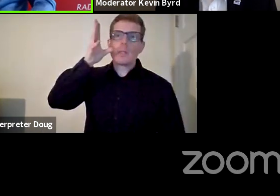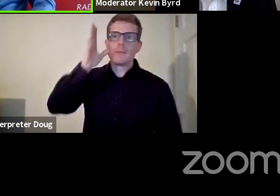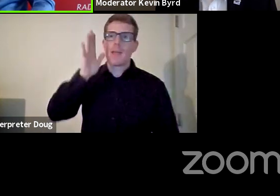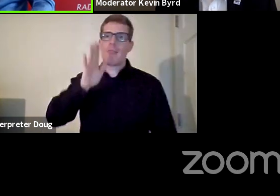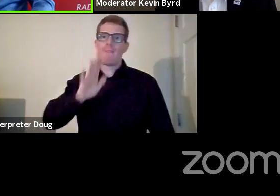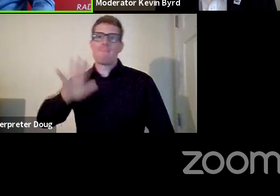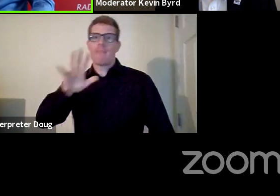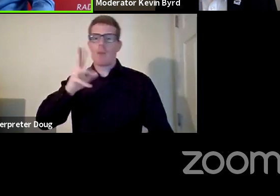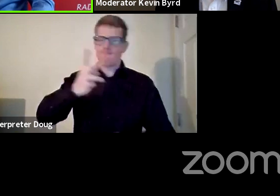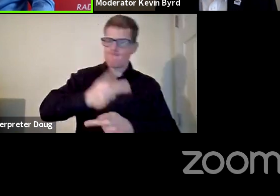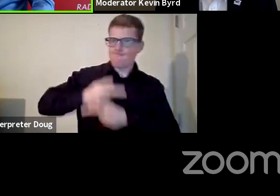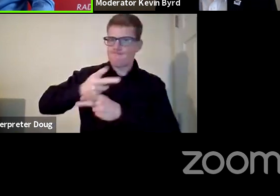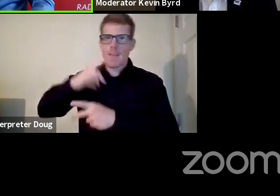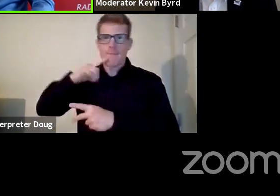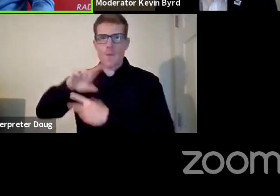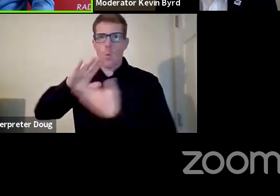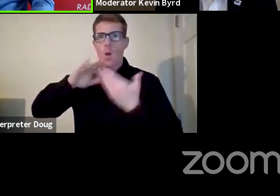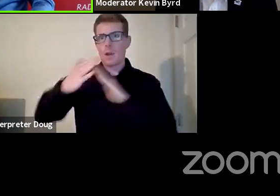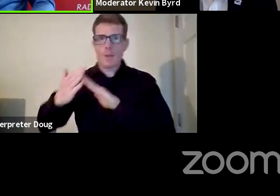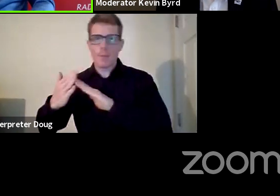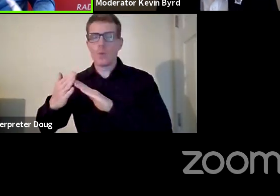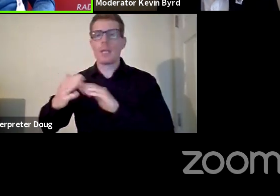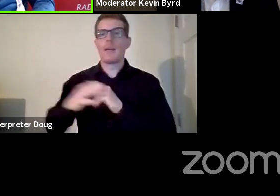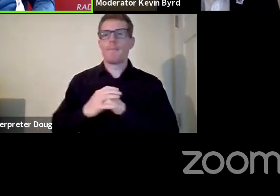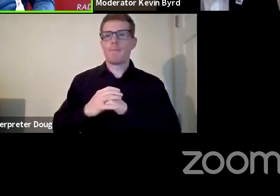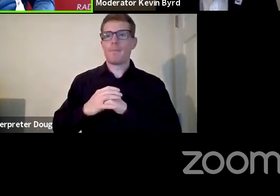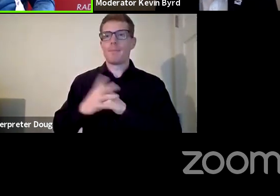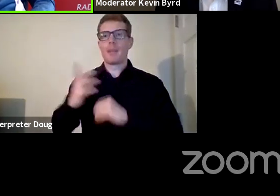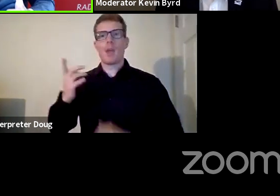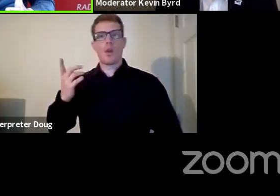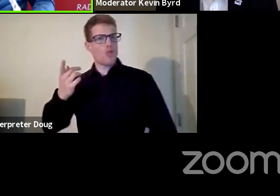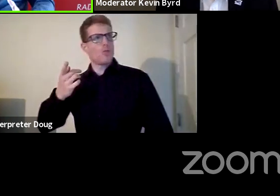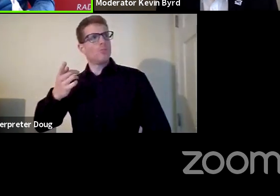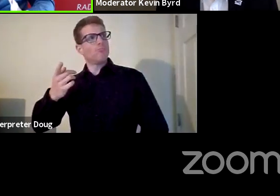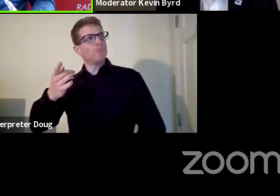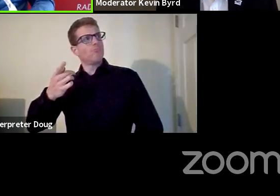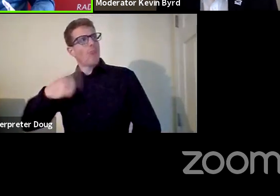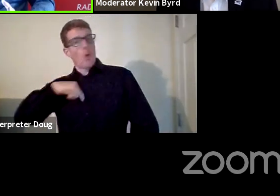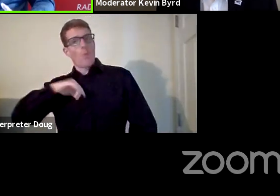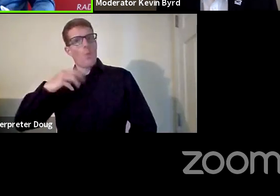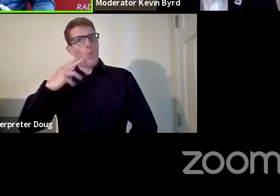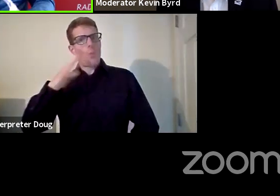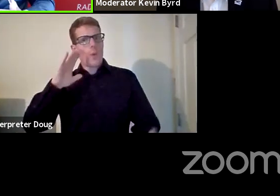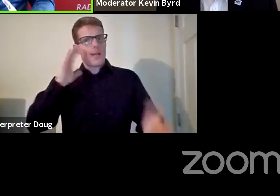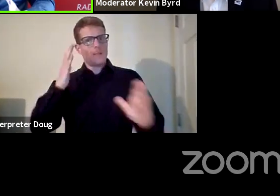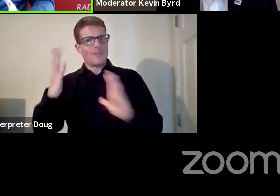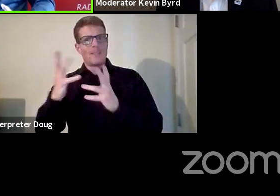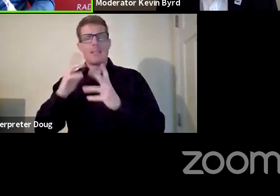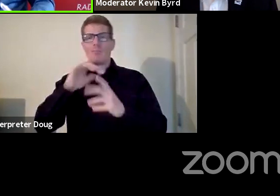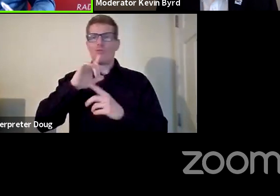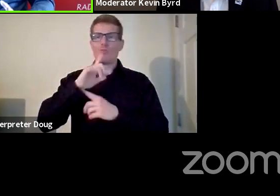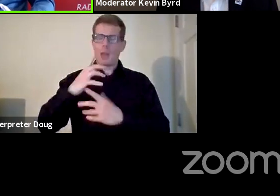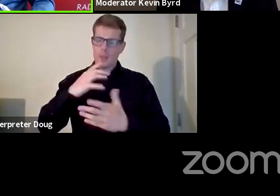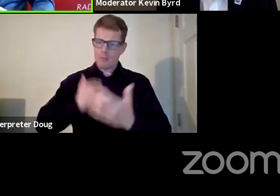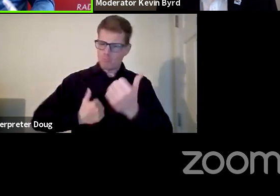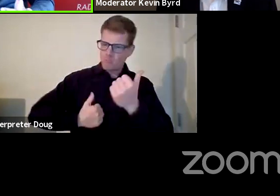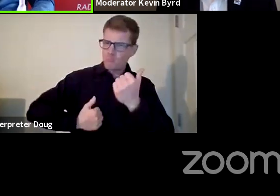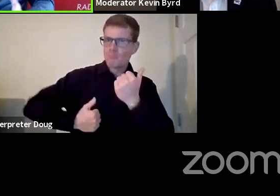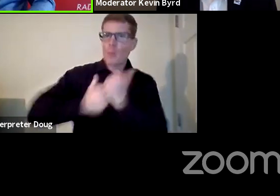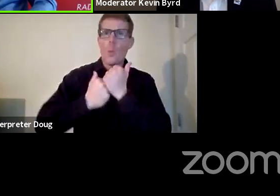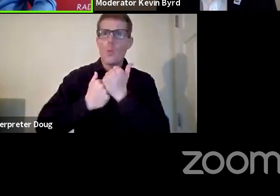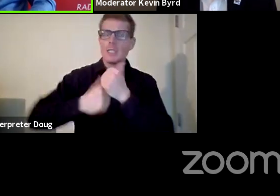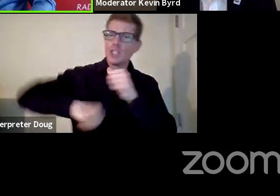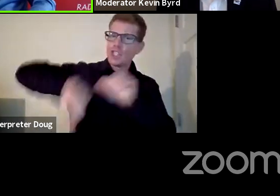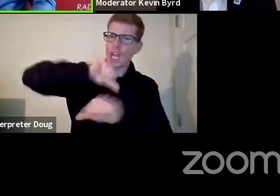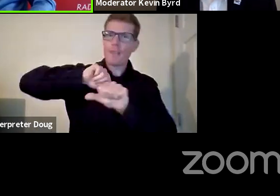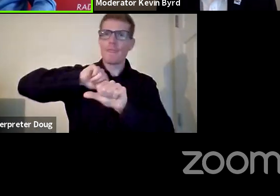or the Highlander family that we have, we seem to rally around each other in really amazing ways in the